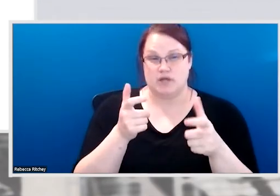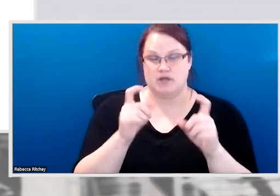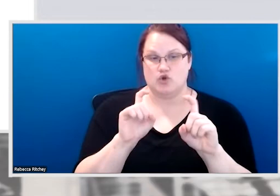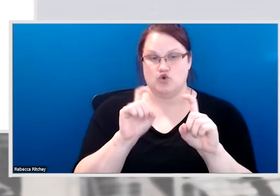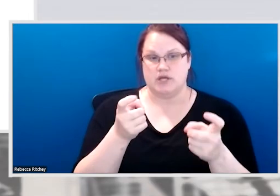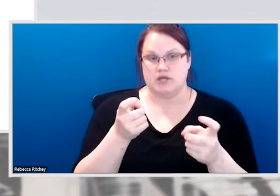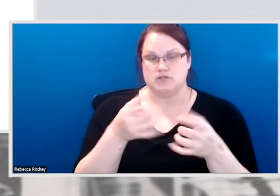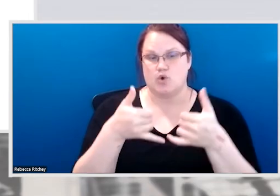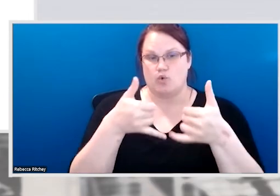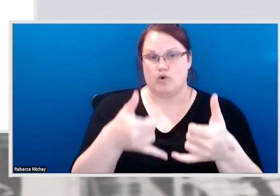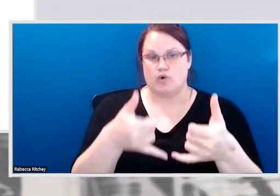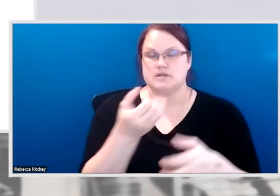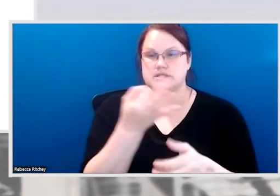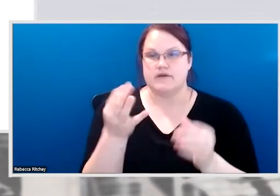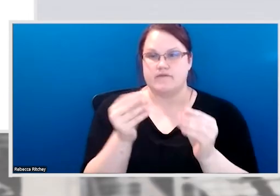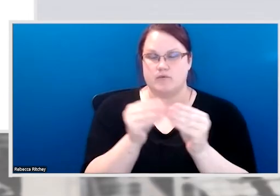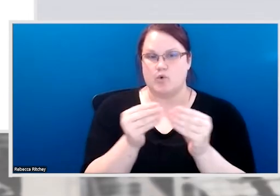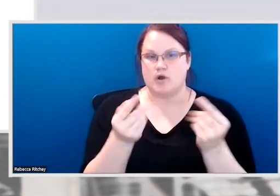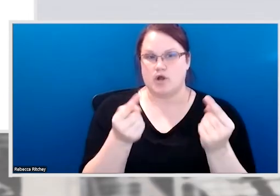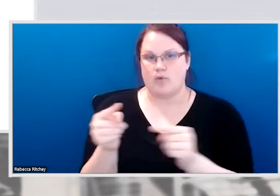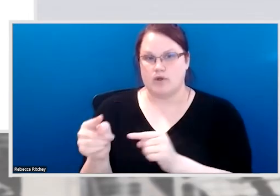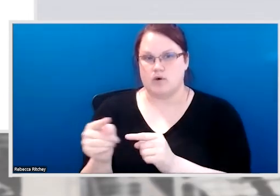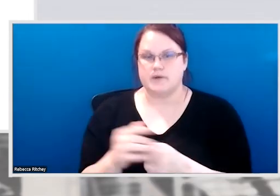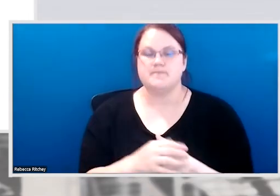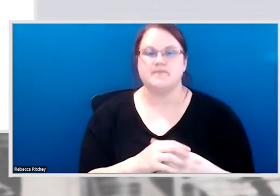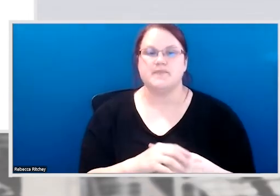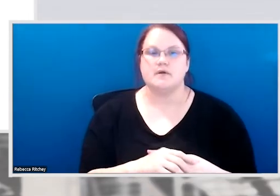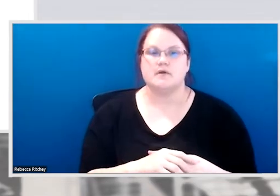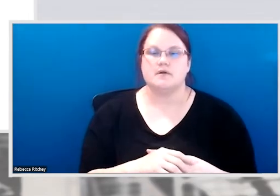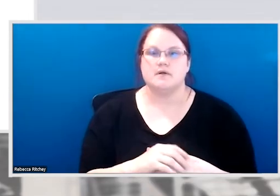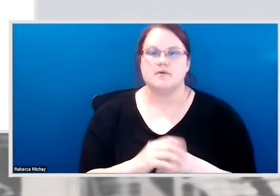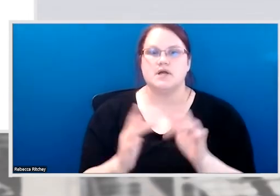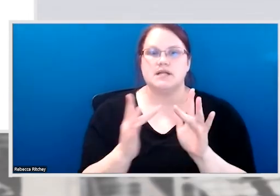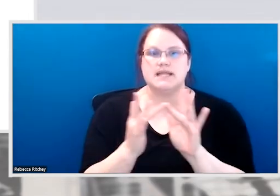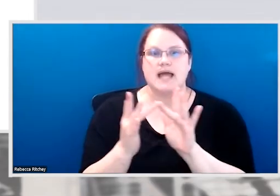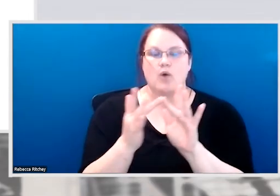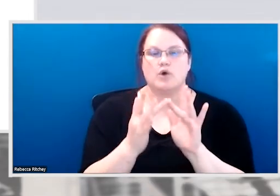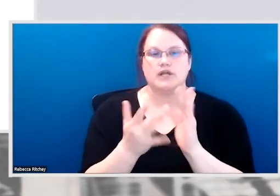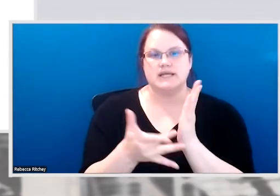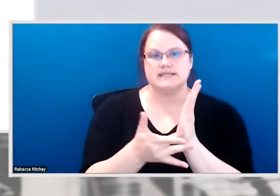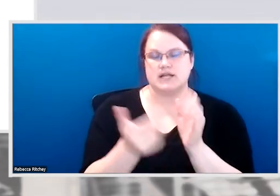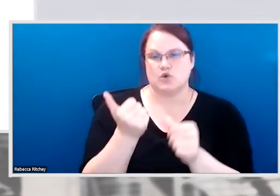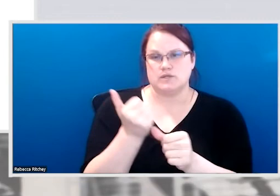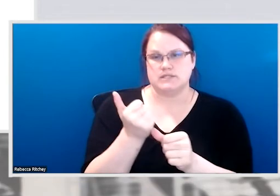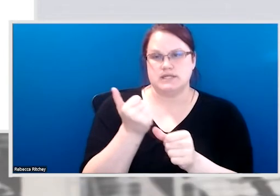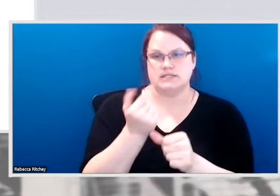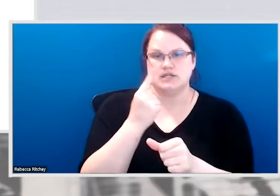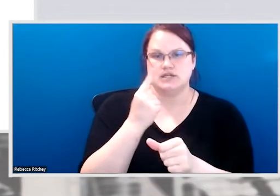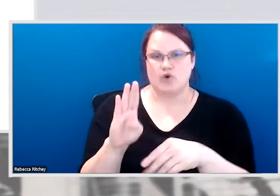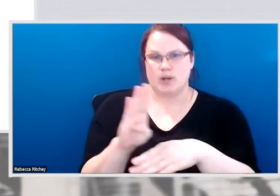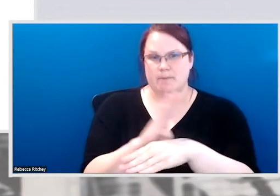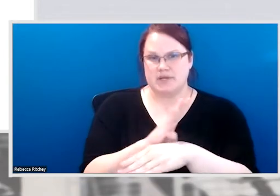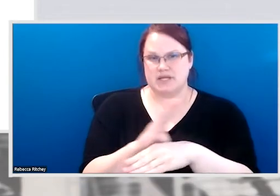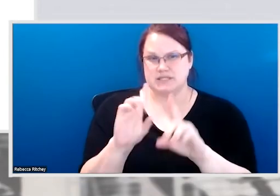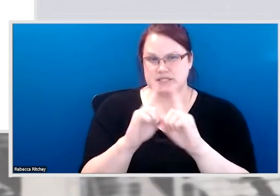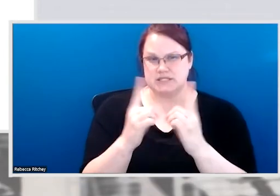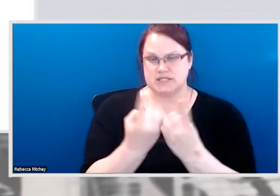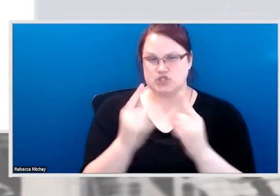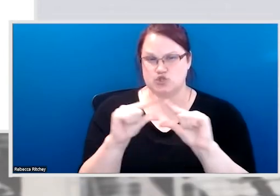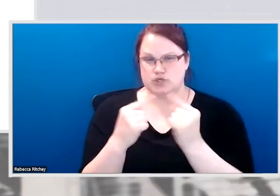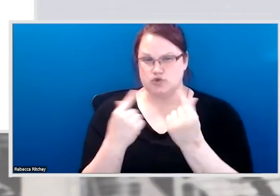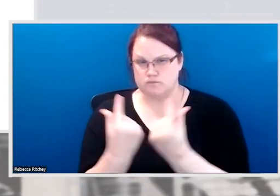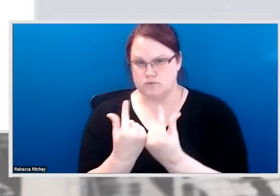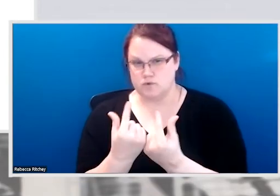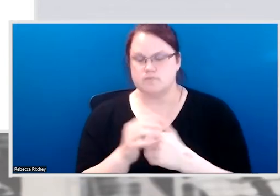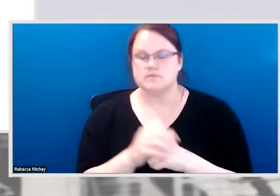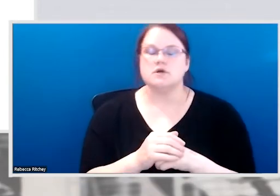pipeline. And we do networking and technical assistance for our business district groups. We do